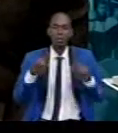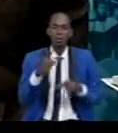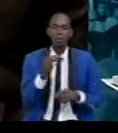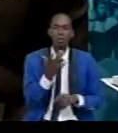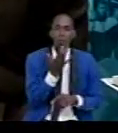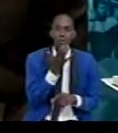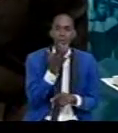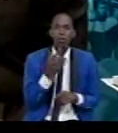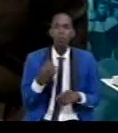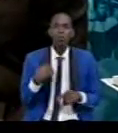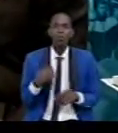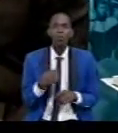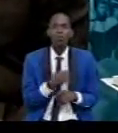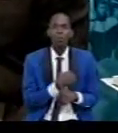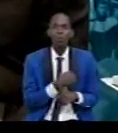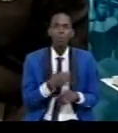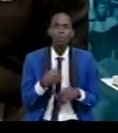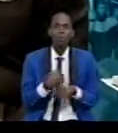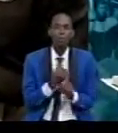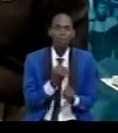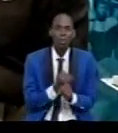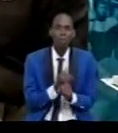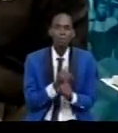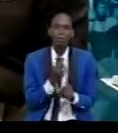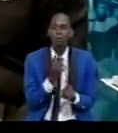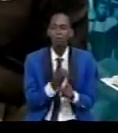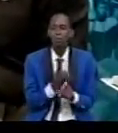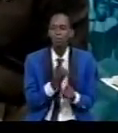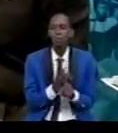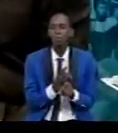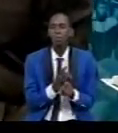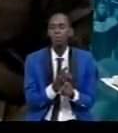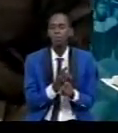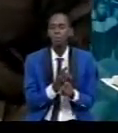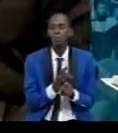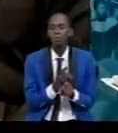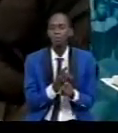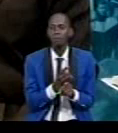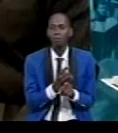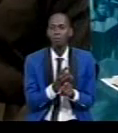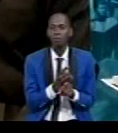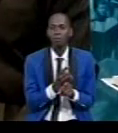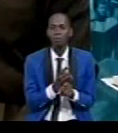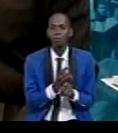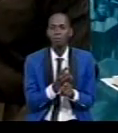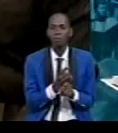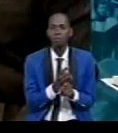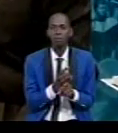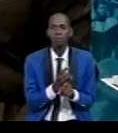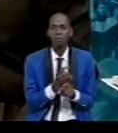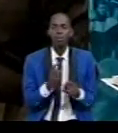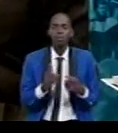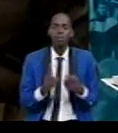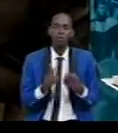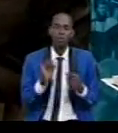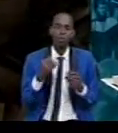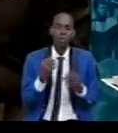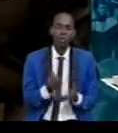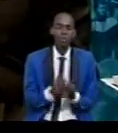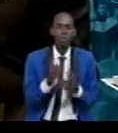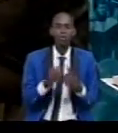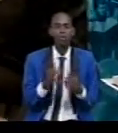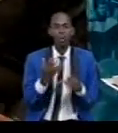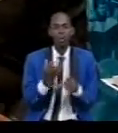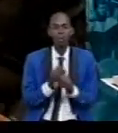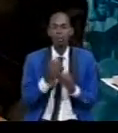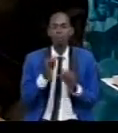we nail it accurately, even from the Bible verses standpoint. And so therefore, you're going to get excellent translation across the